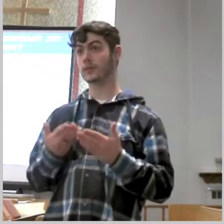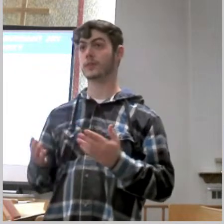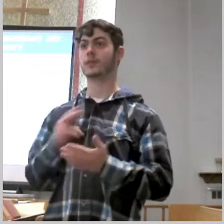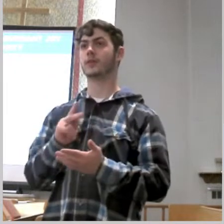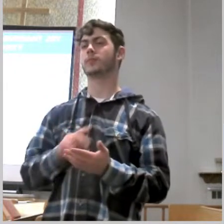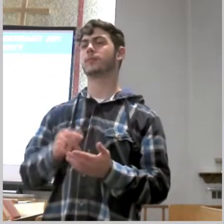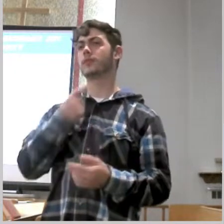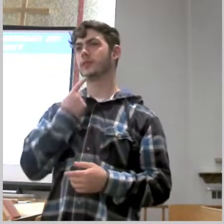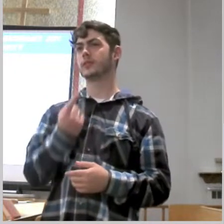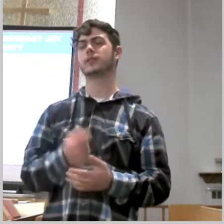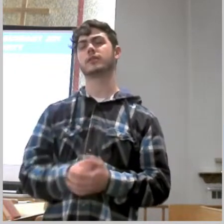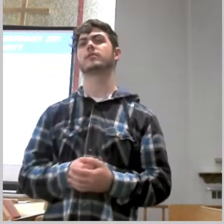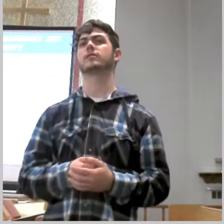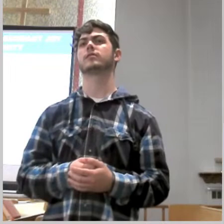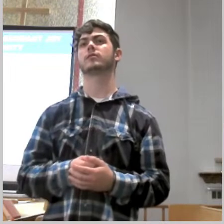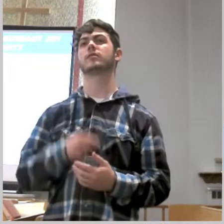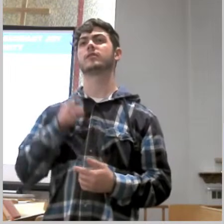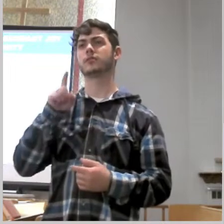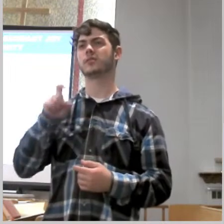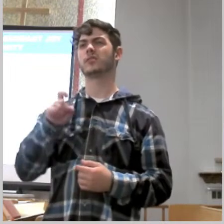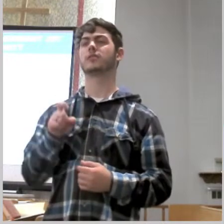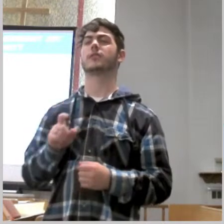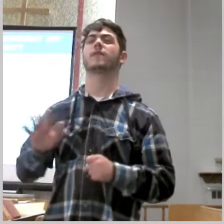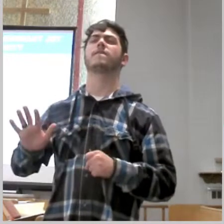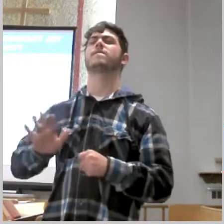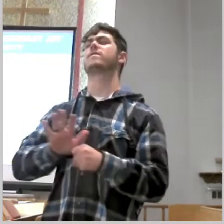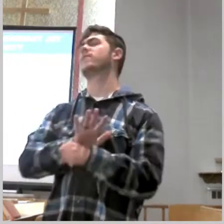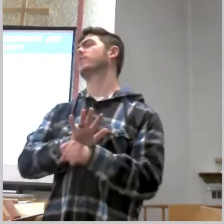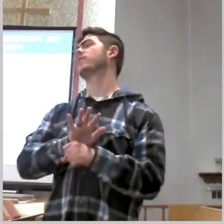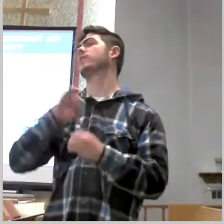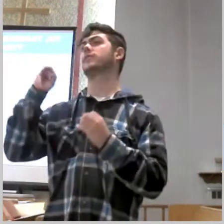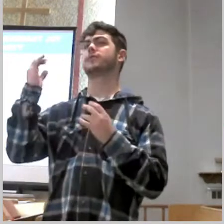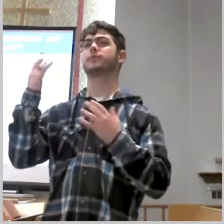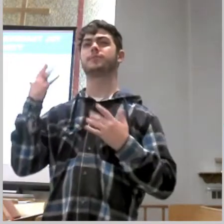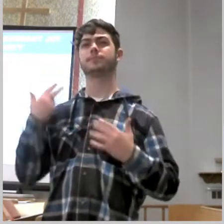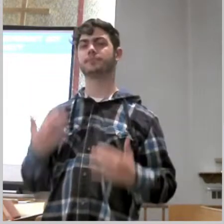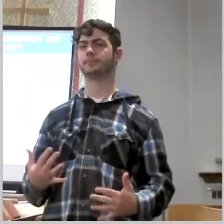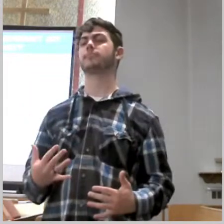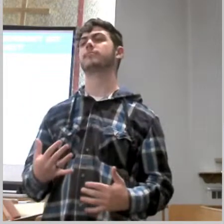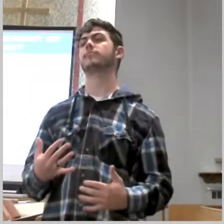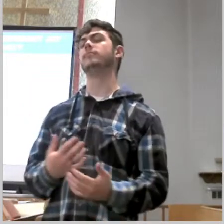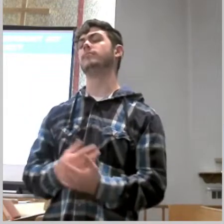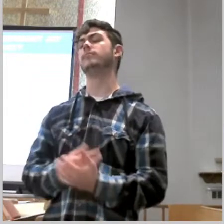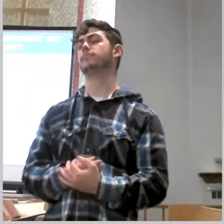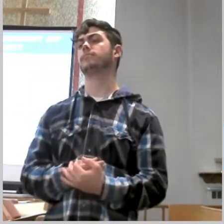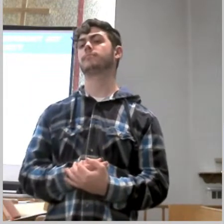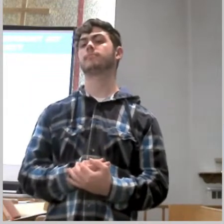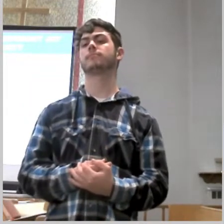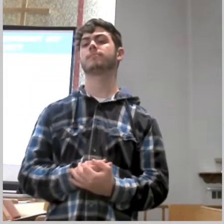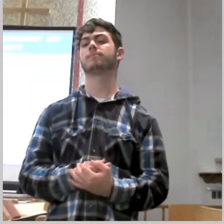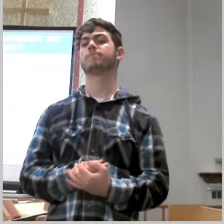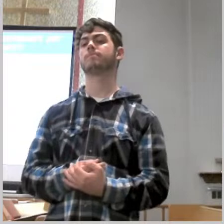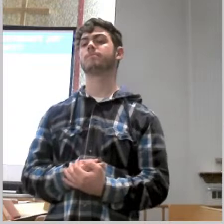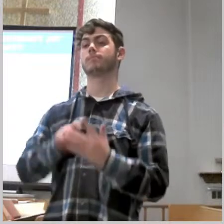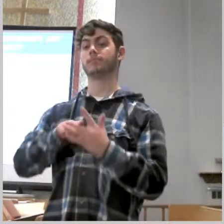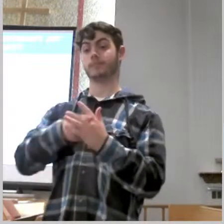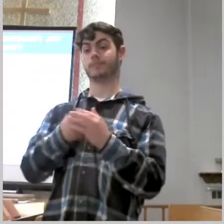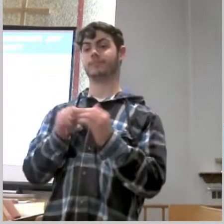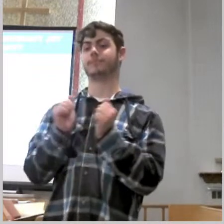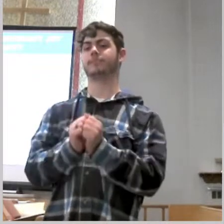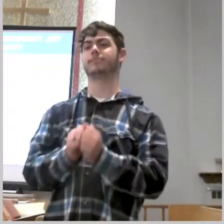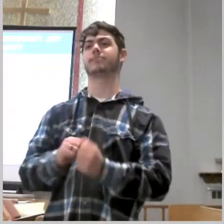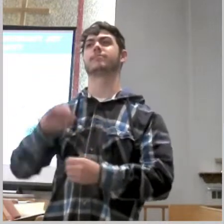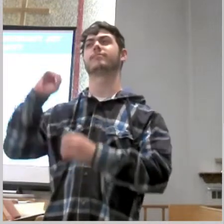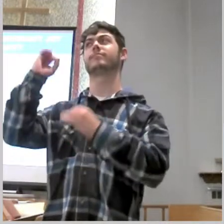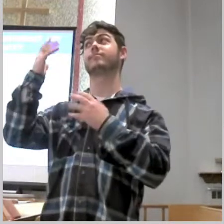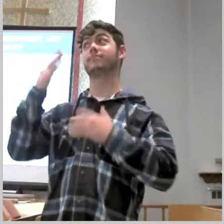full of grace, grace-filled giving. Notice how He begins with the grace of God.